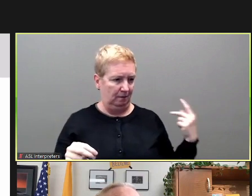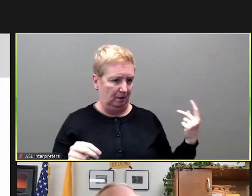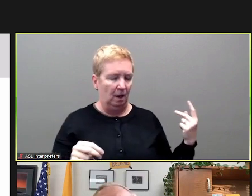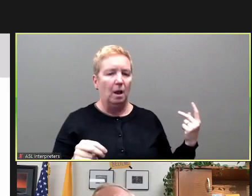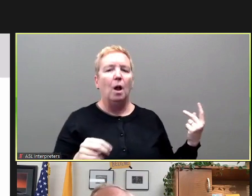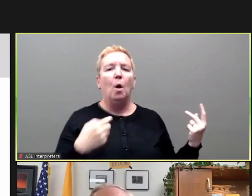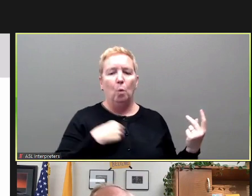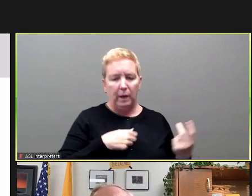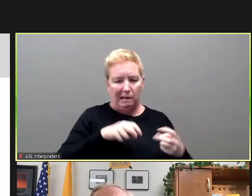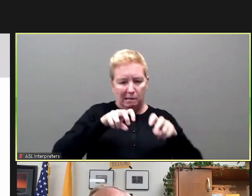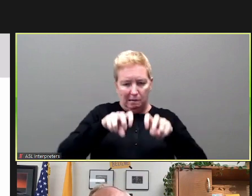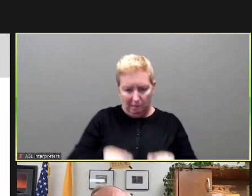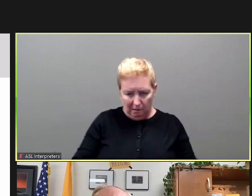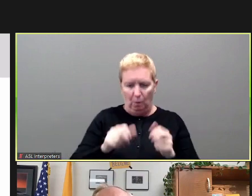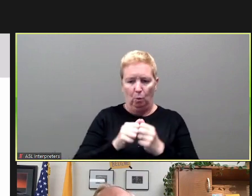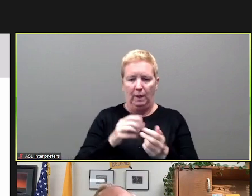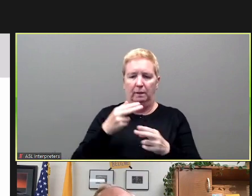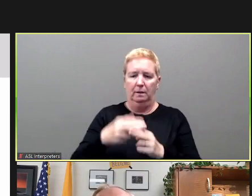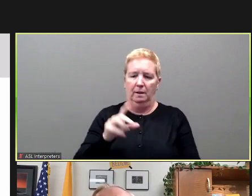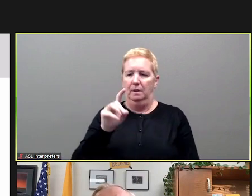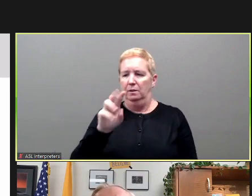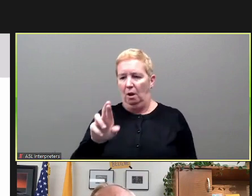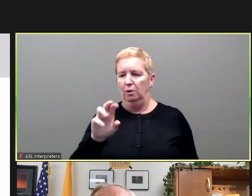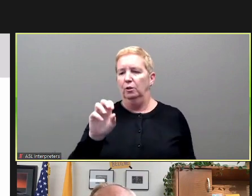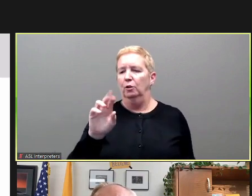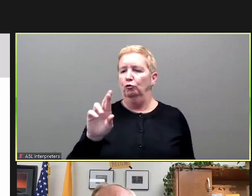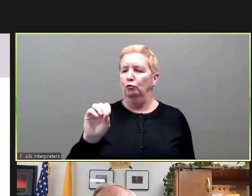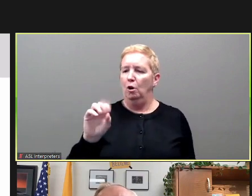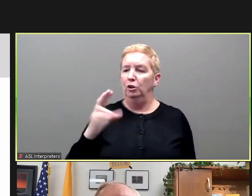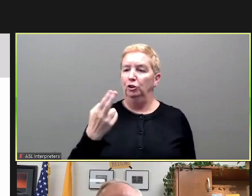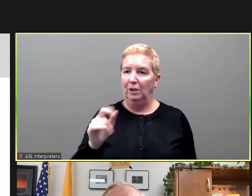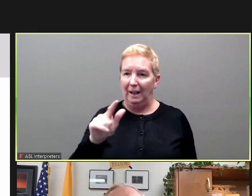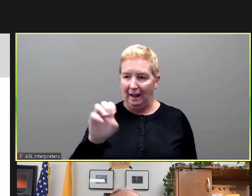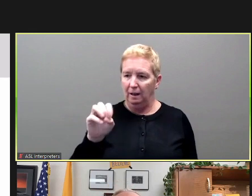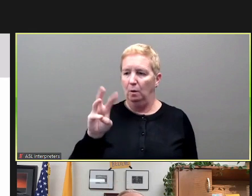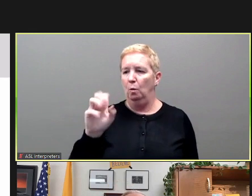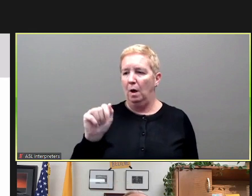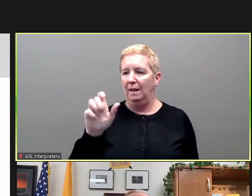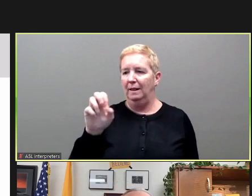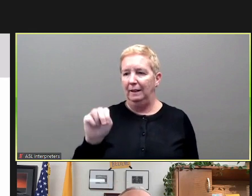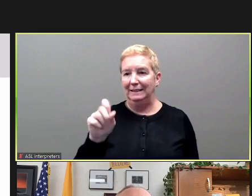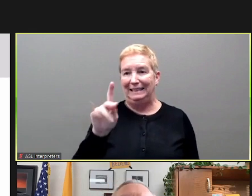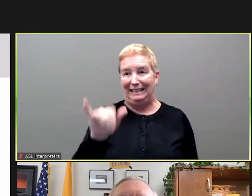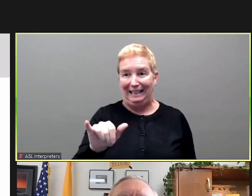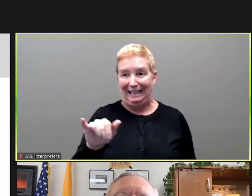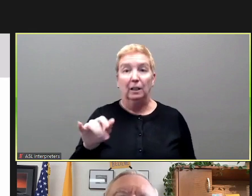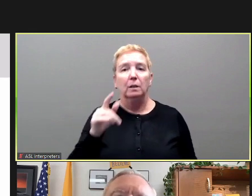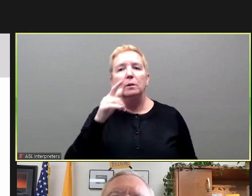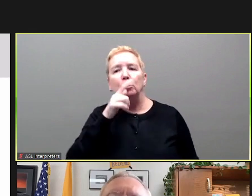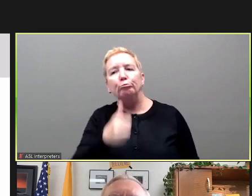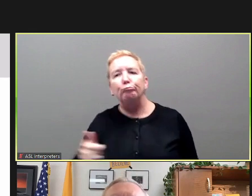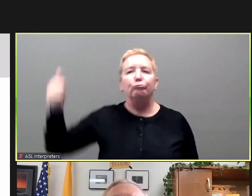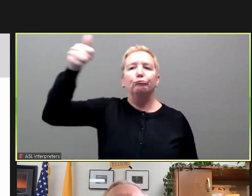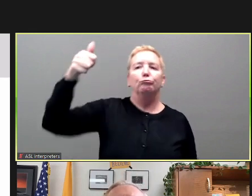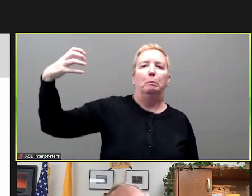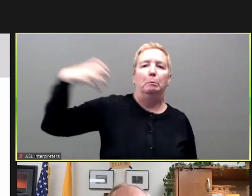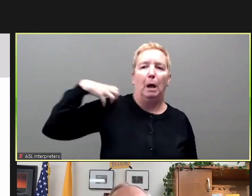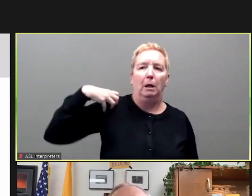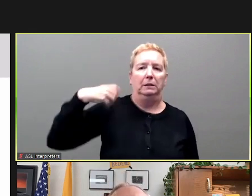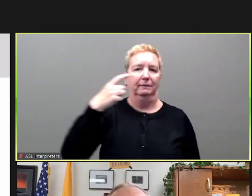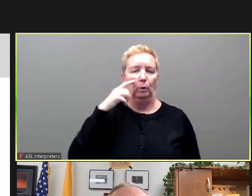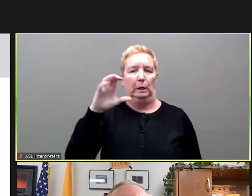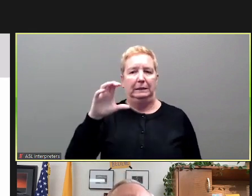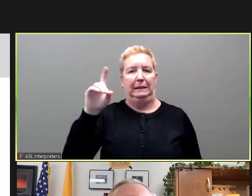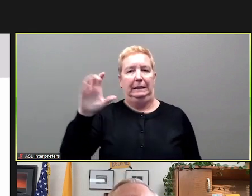Dr. Rochelle Walensky, who's the director of the CDC. And we sort of trotted out this public health order, and we said